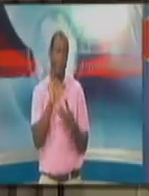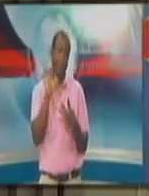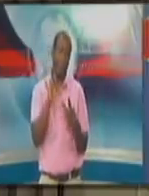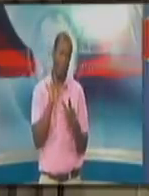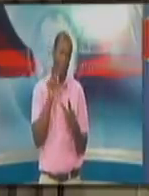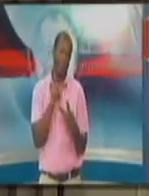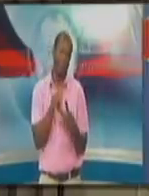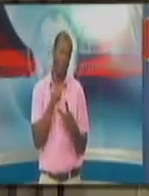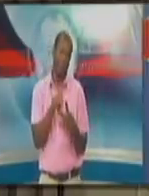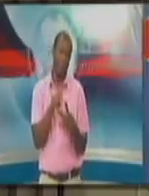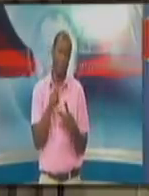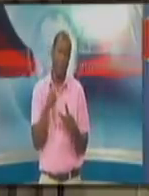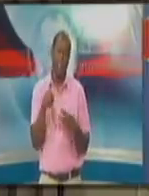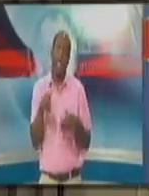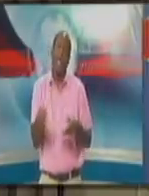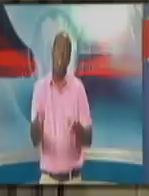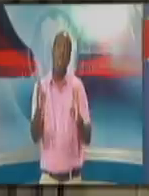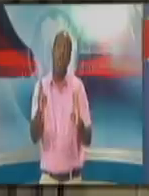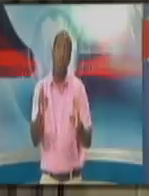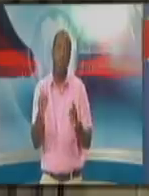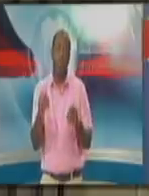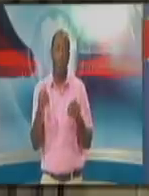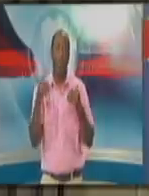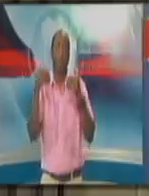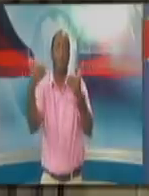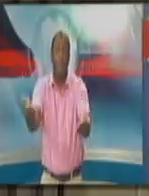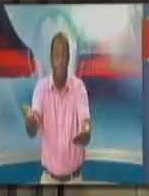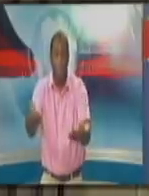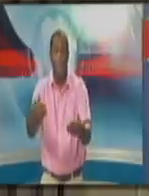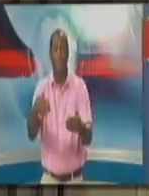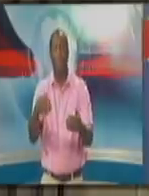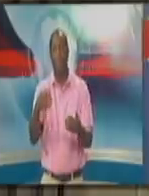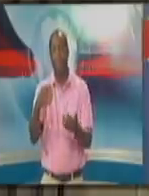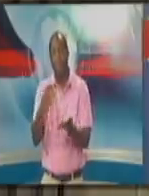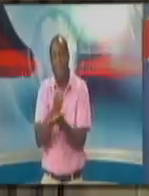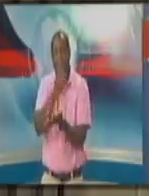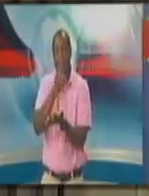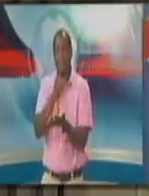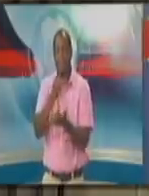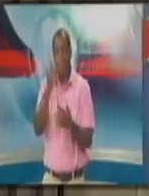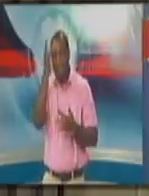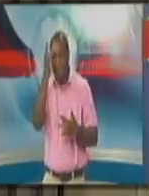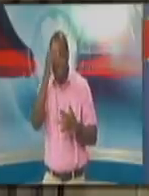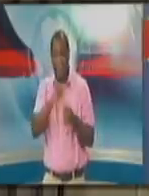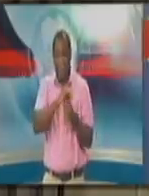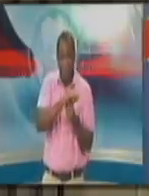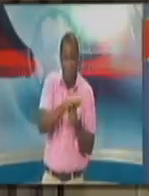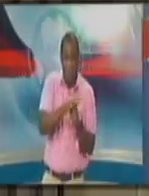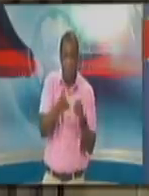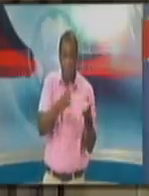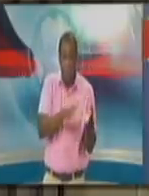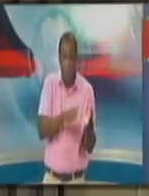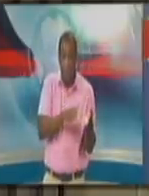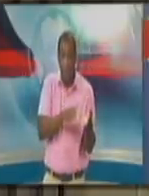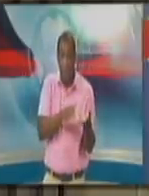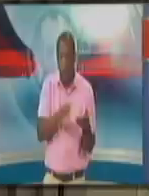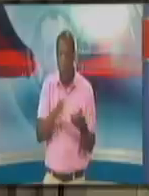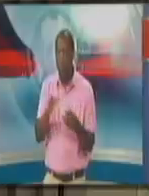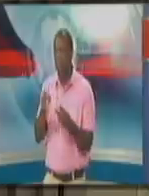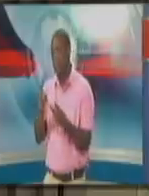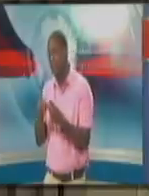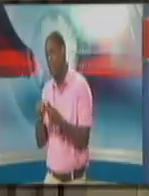in keeping with the functions of the Ministry of Health, nor with the oath of office that any minister would have taken.